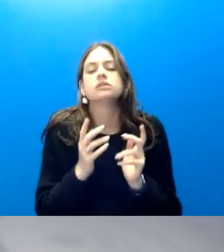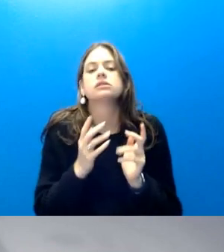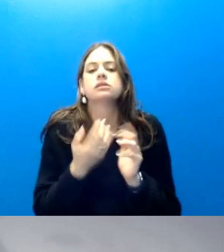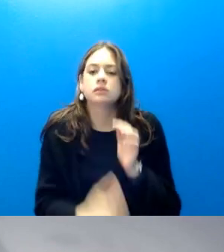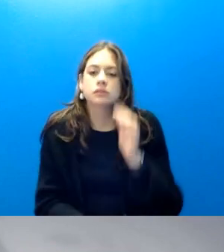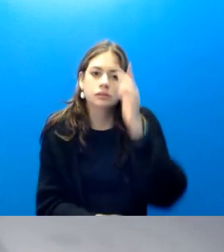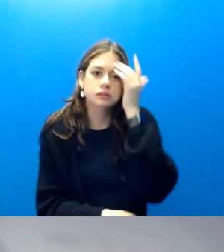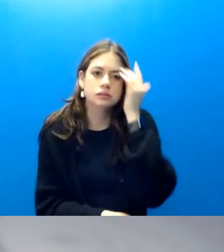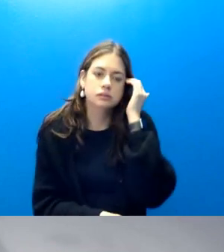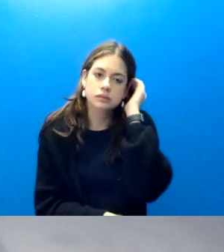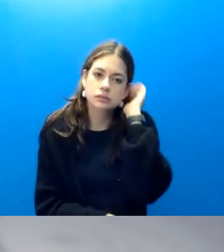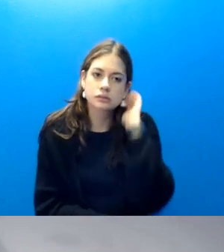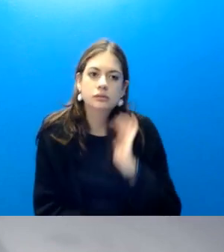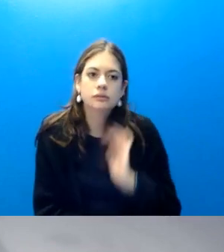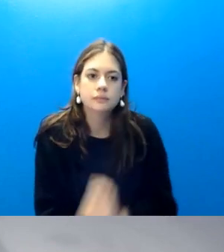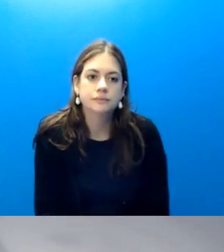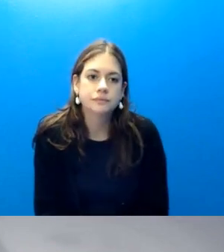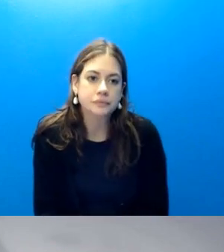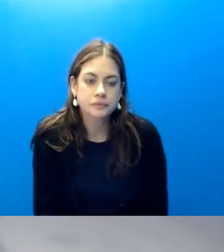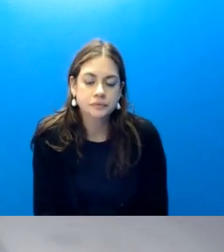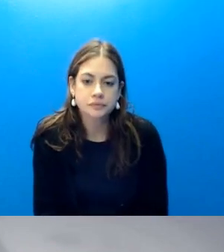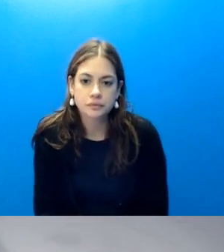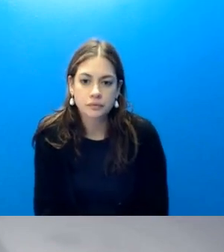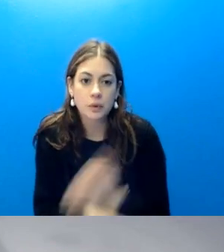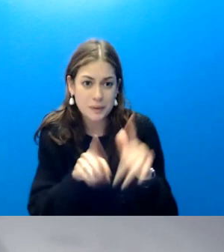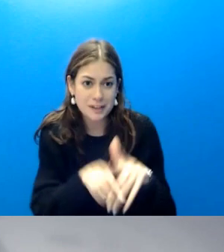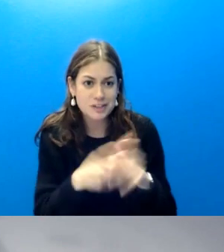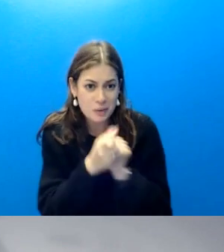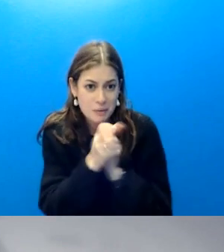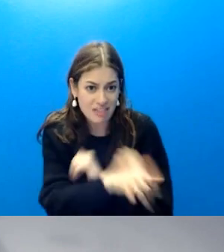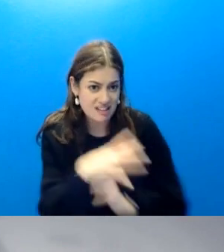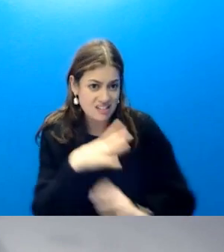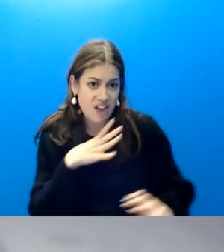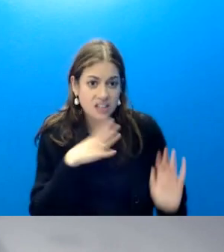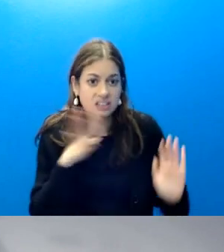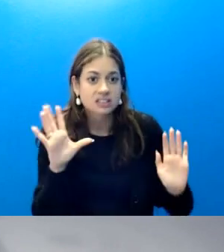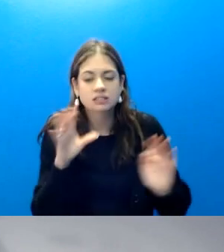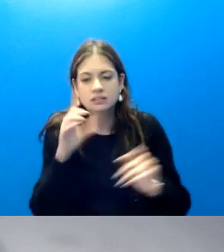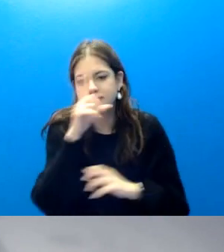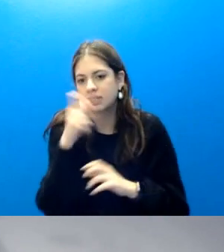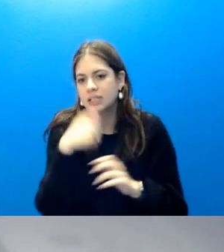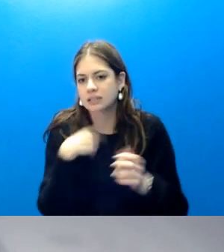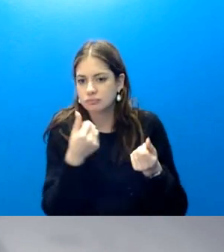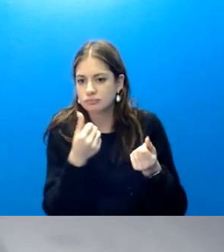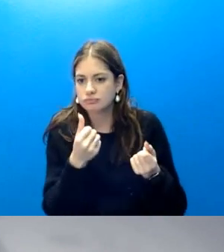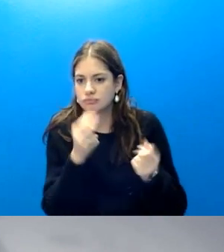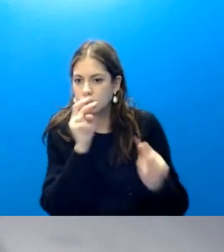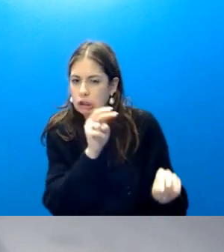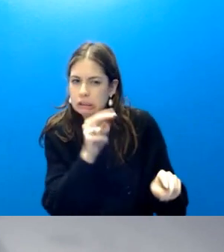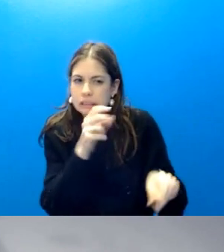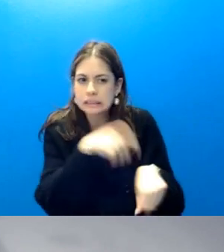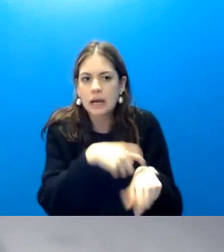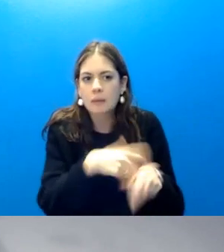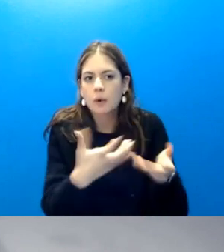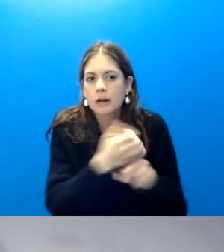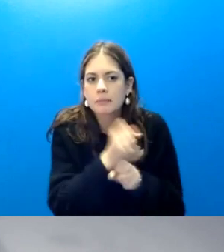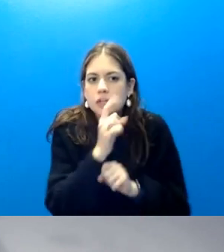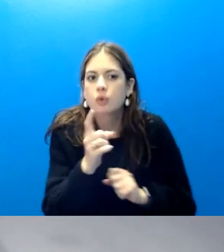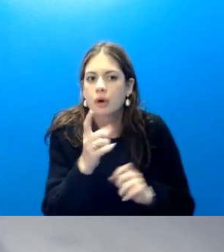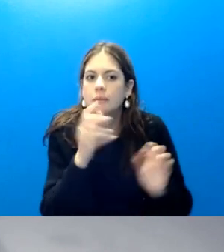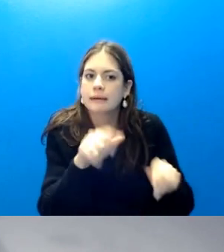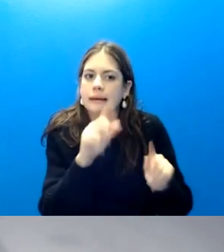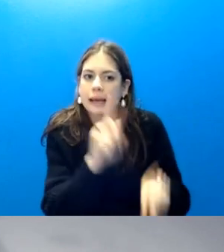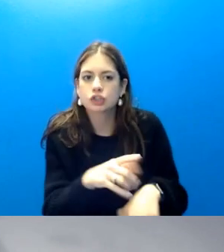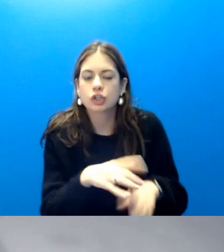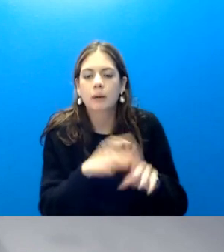listed. So we could start with those just because I'm looking at the time and I want to make sure we get to those. But the frequently